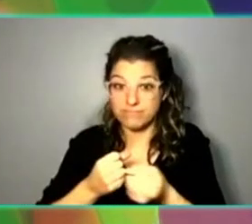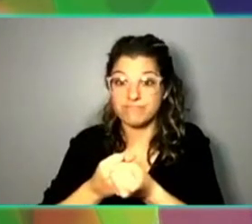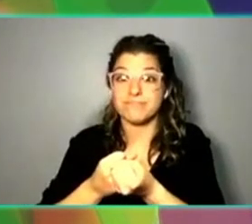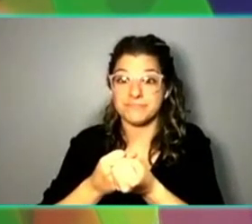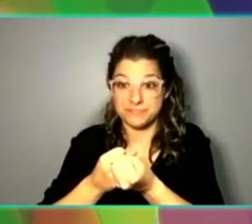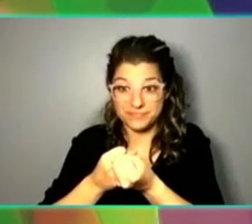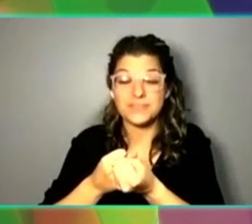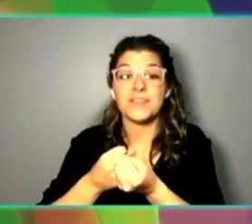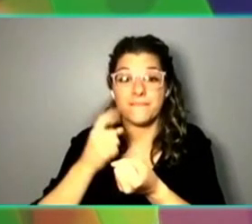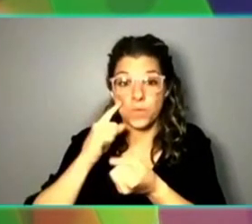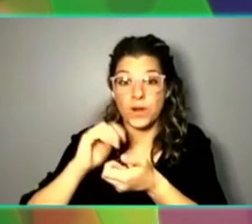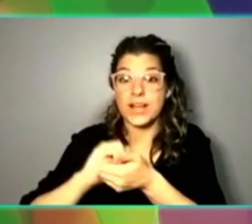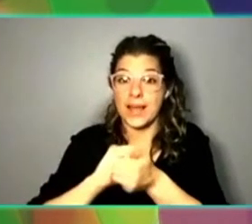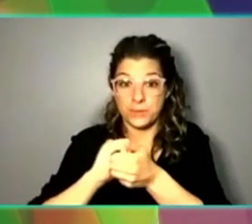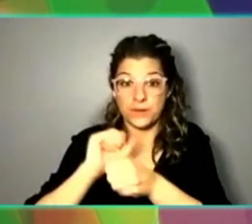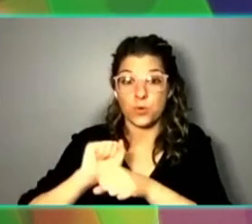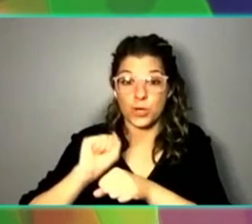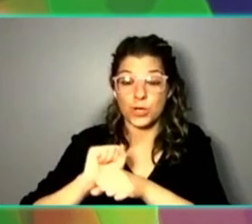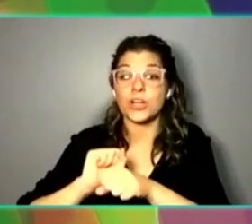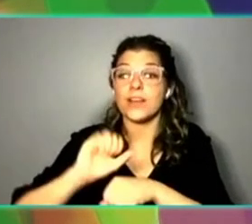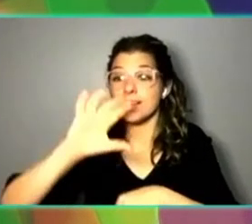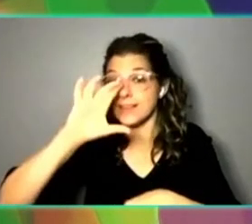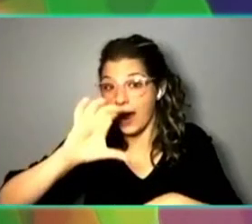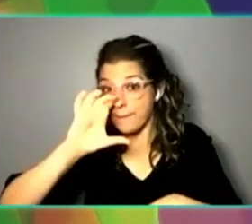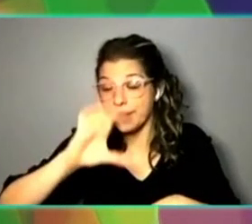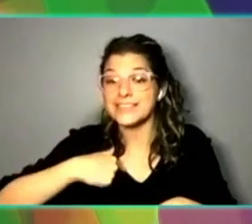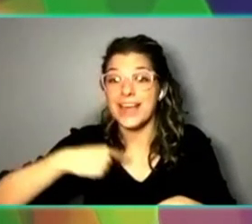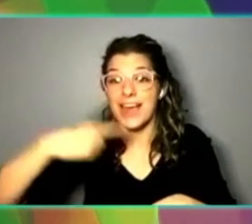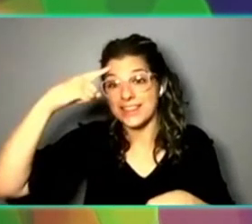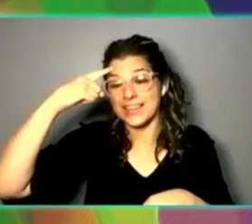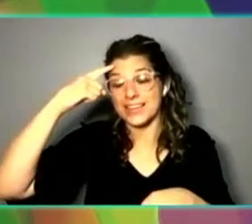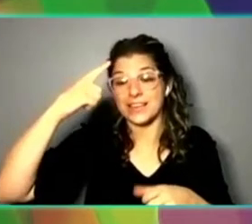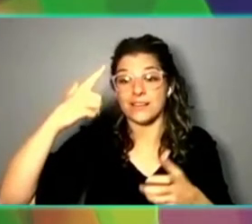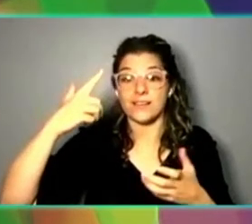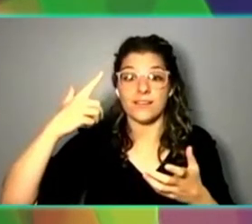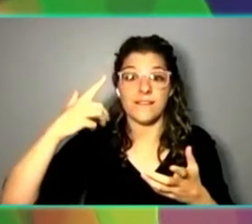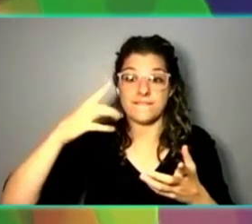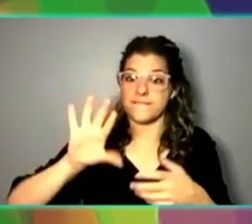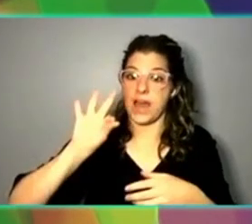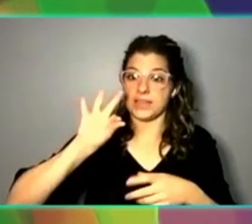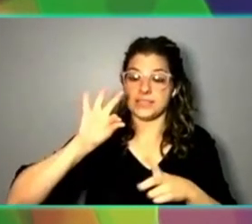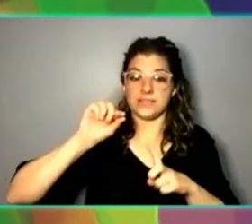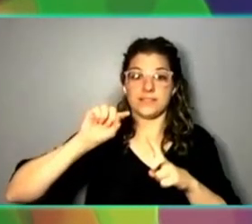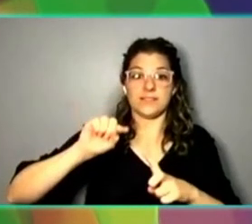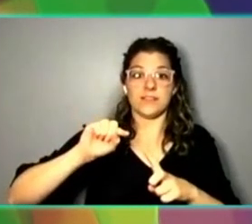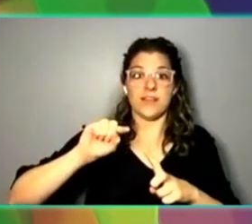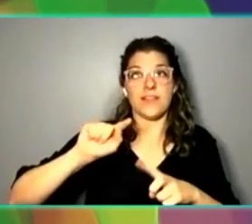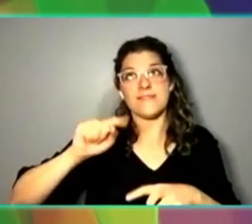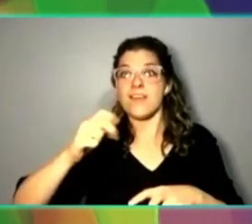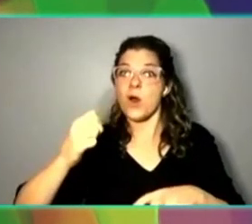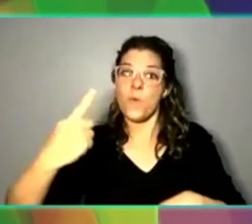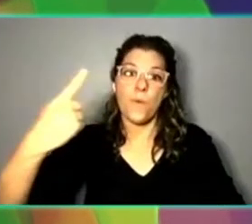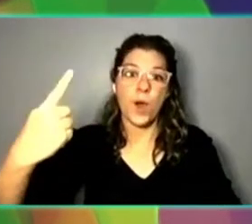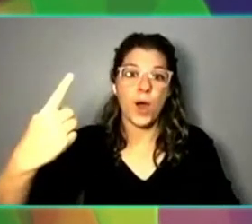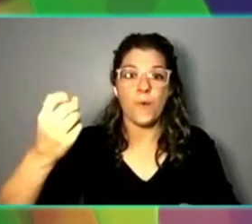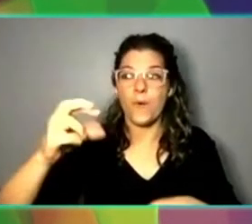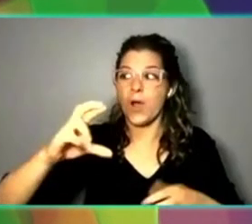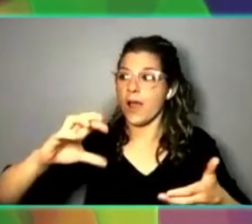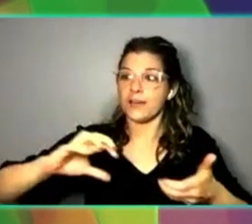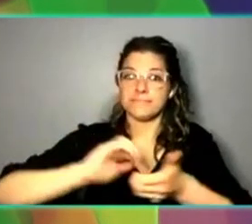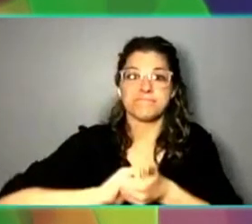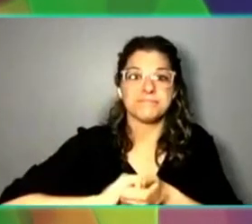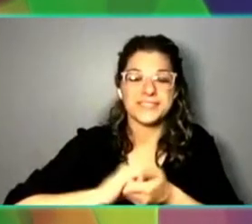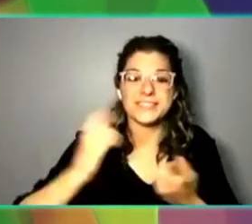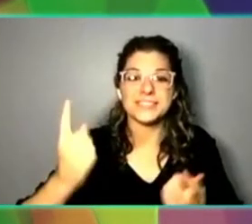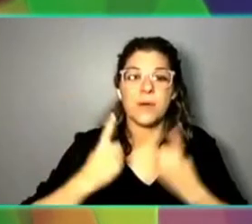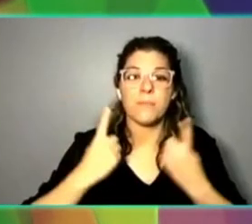like collaborative work in comics. I think finding the one or like someone that